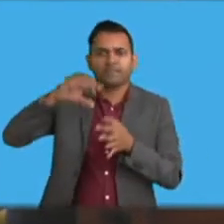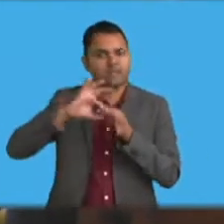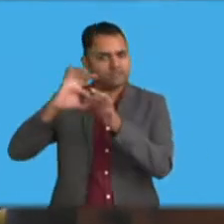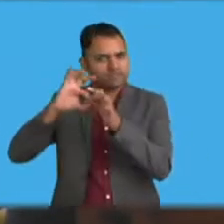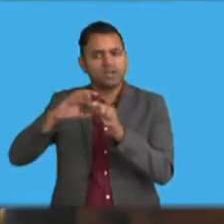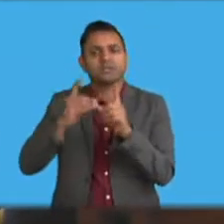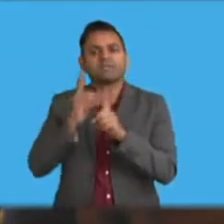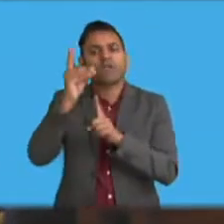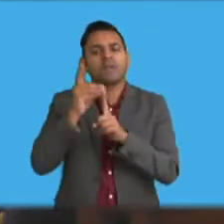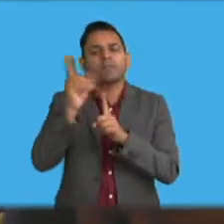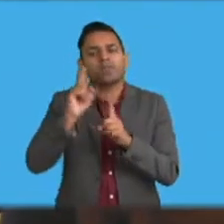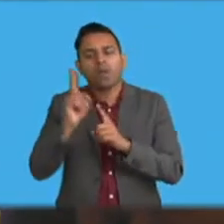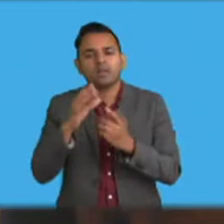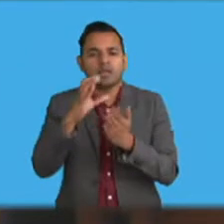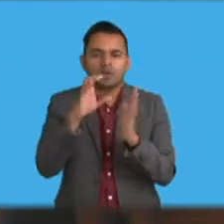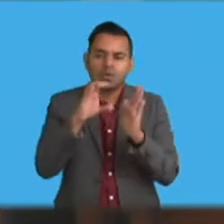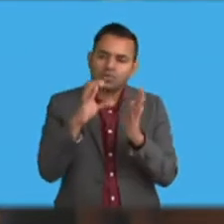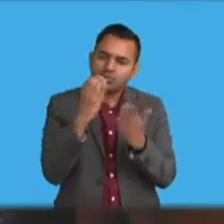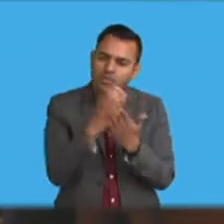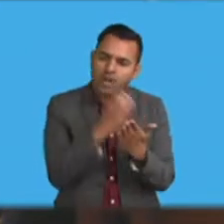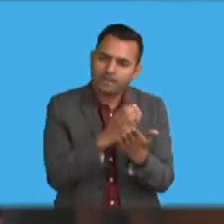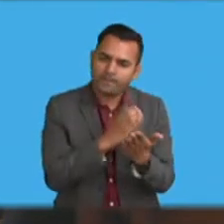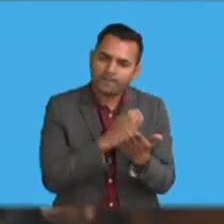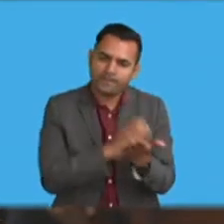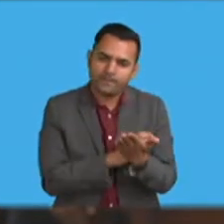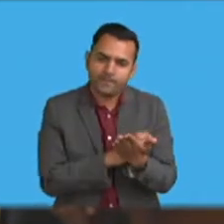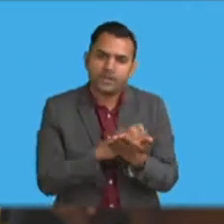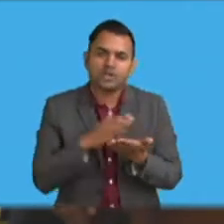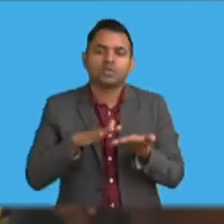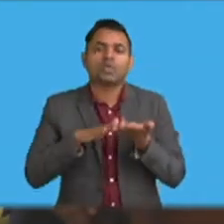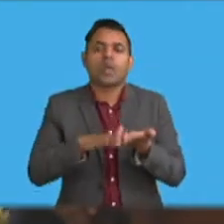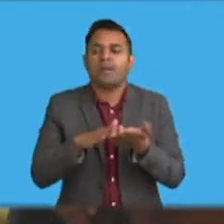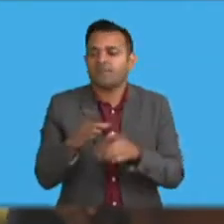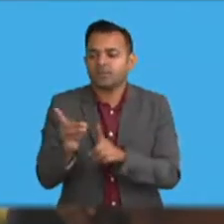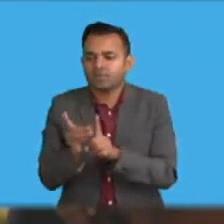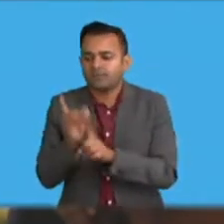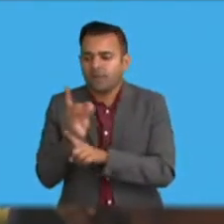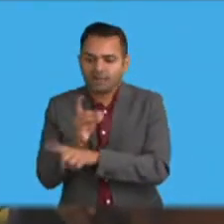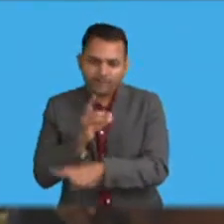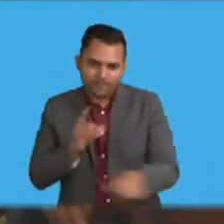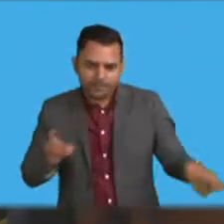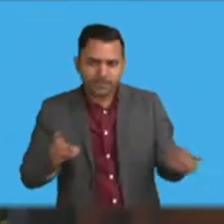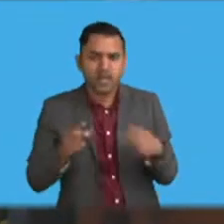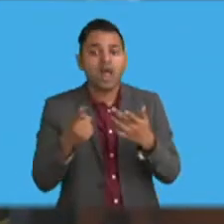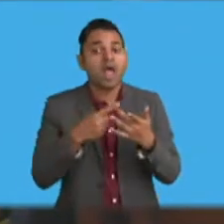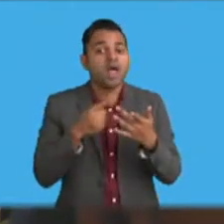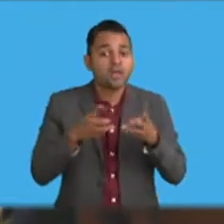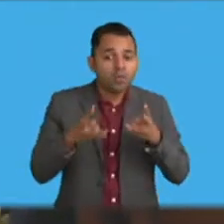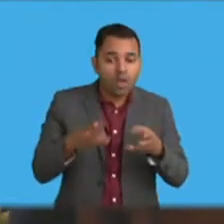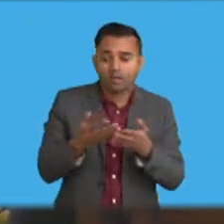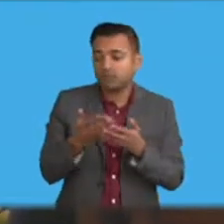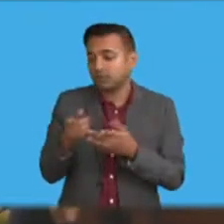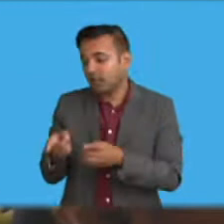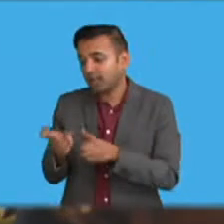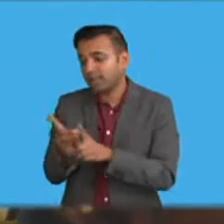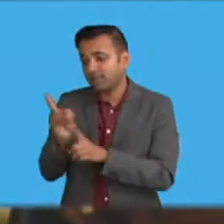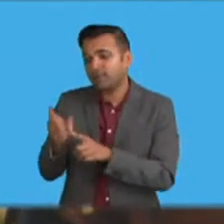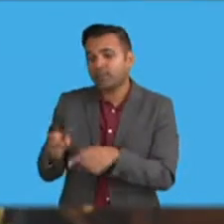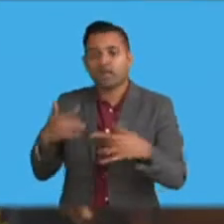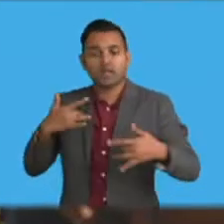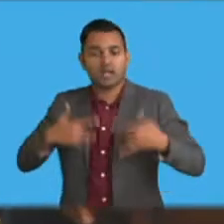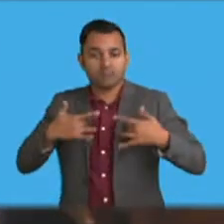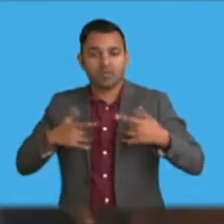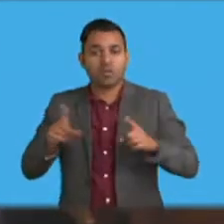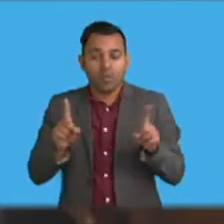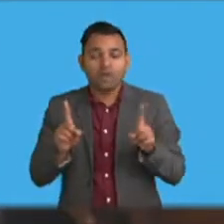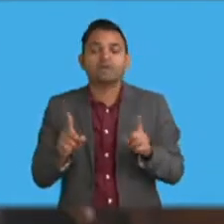Another initiative, Madam Speaker, targeted to improve the livelihoods of our grassroots communities, obviously, is the roadside stall project,